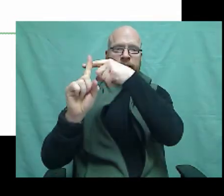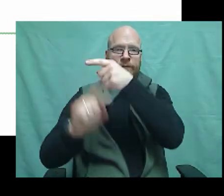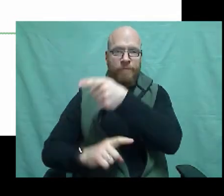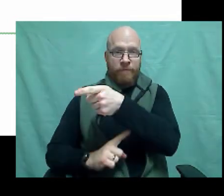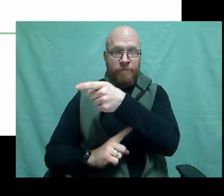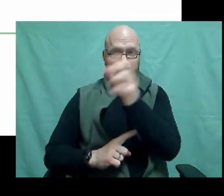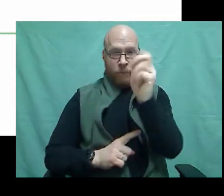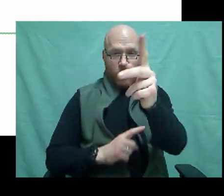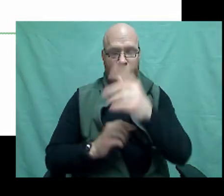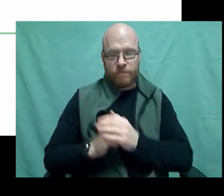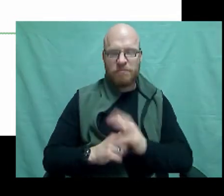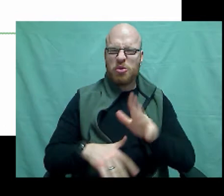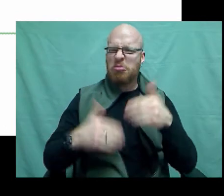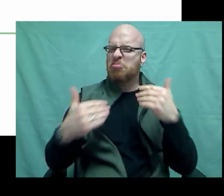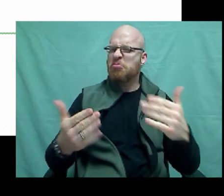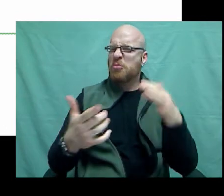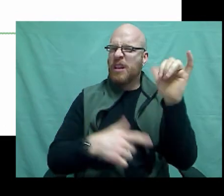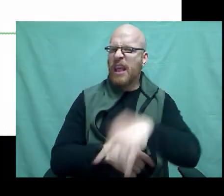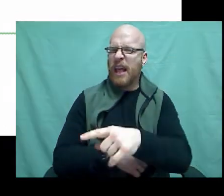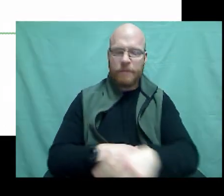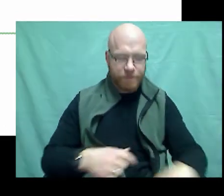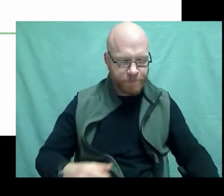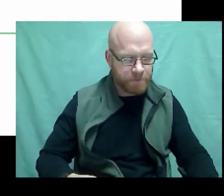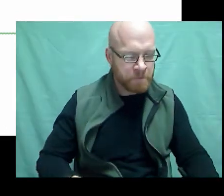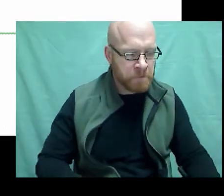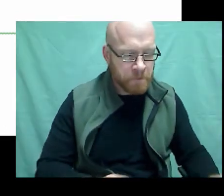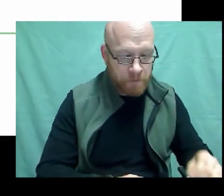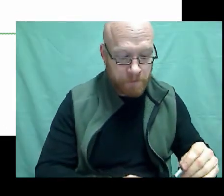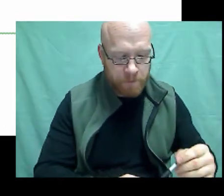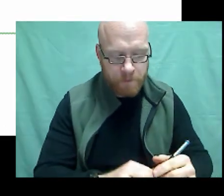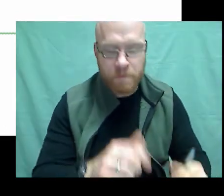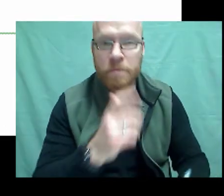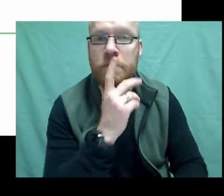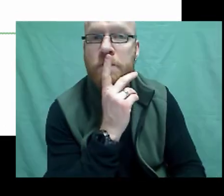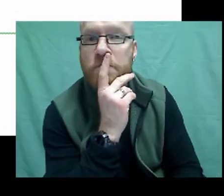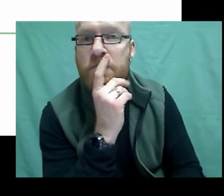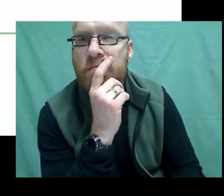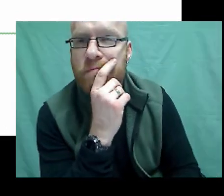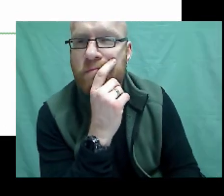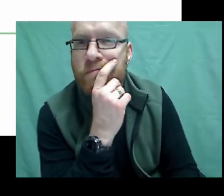go ahead and proceed with that method.